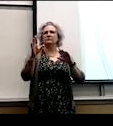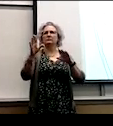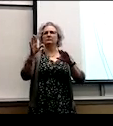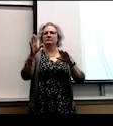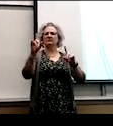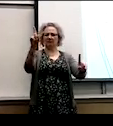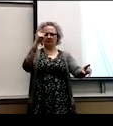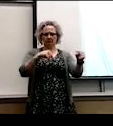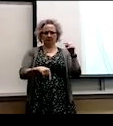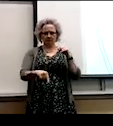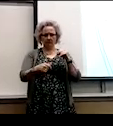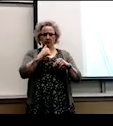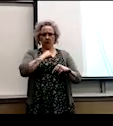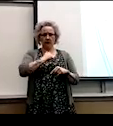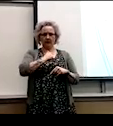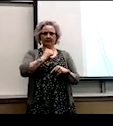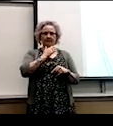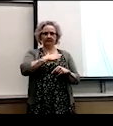sorry, my mistake.